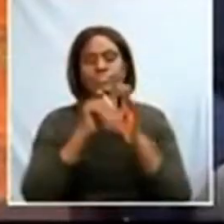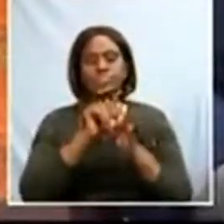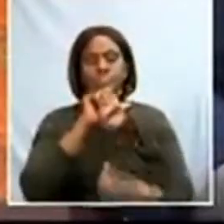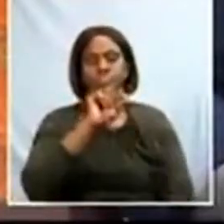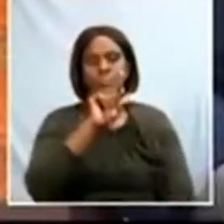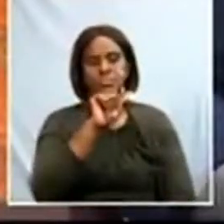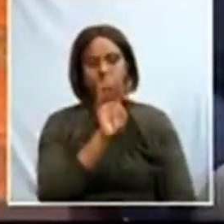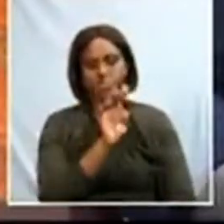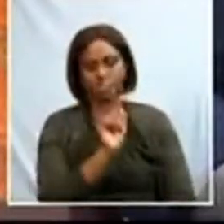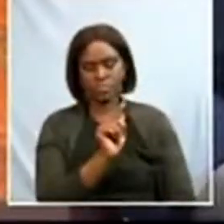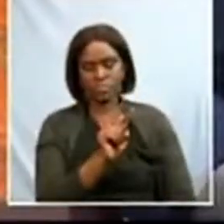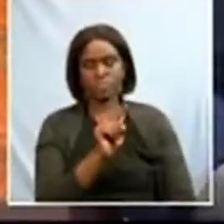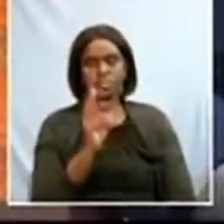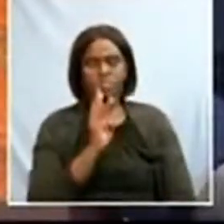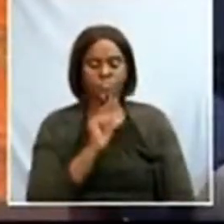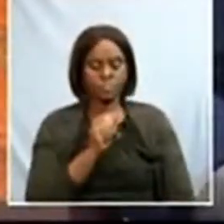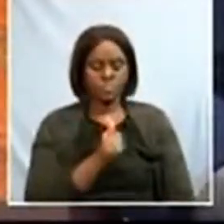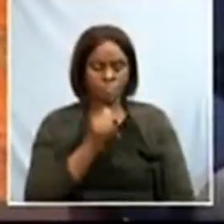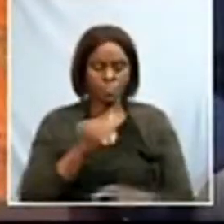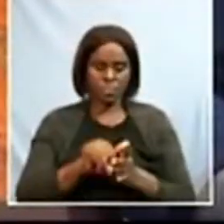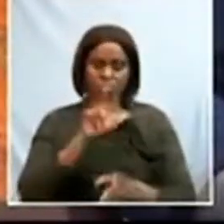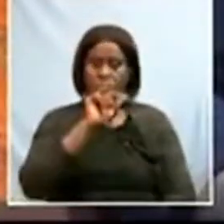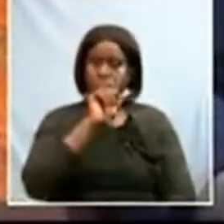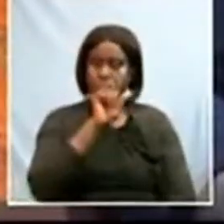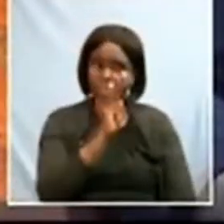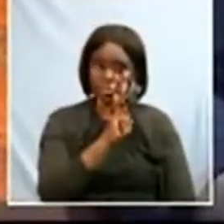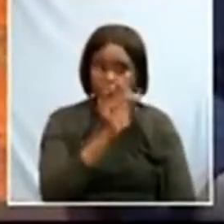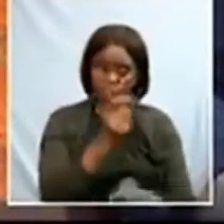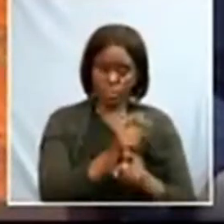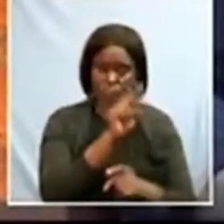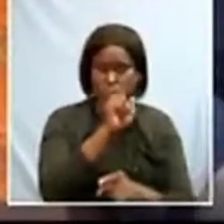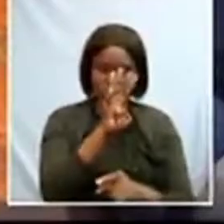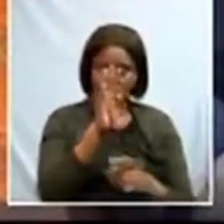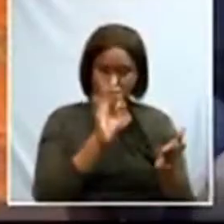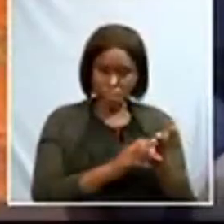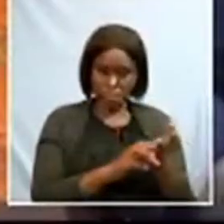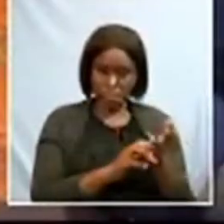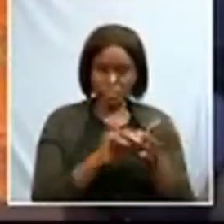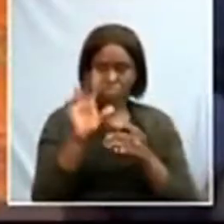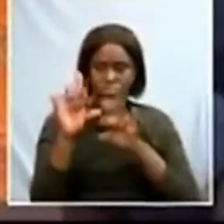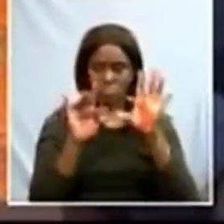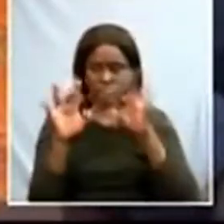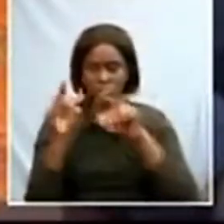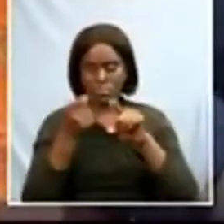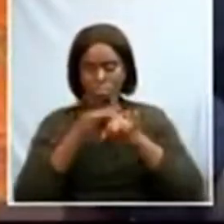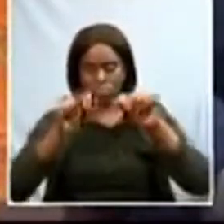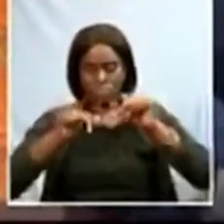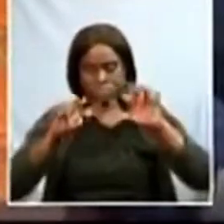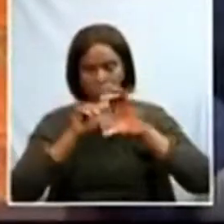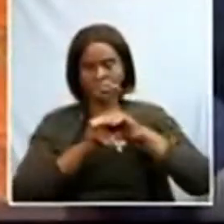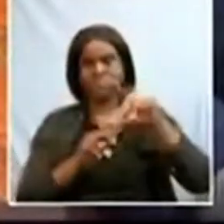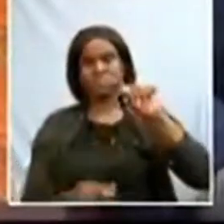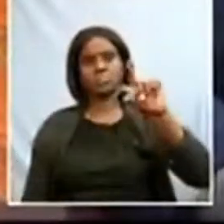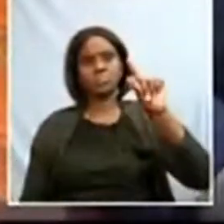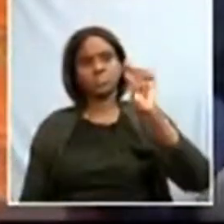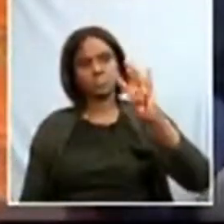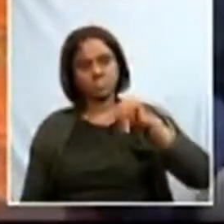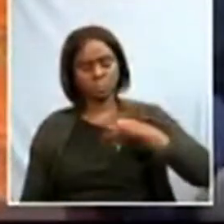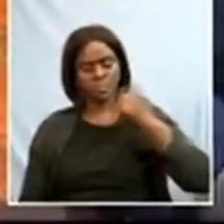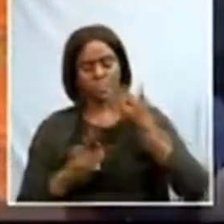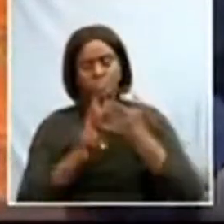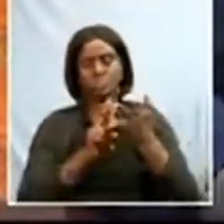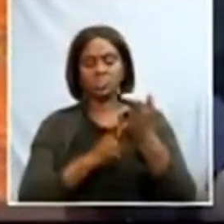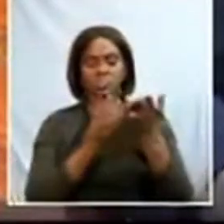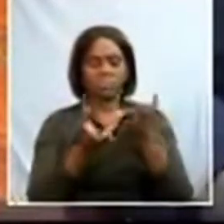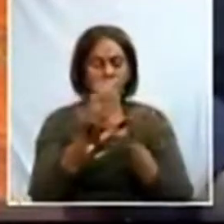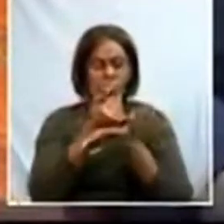2024. And in 2024, from the 24,000 that was picked by the auditors, Chair, in 2024, we recorded a